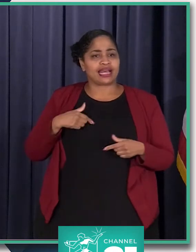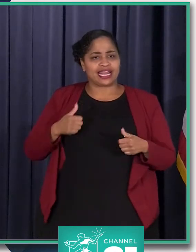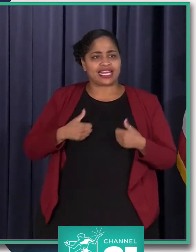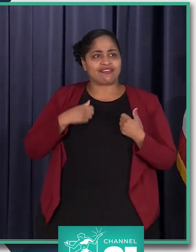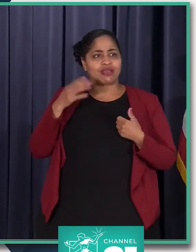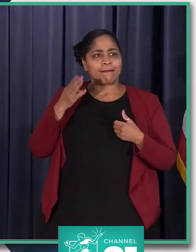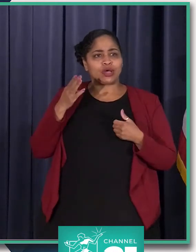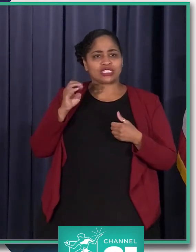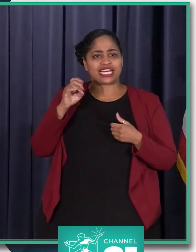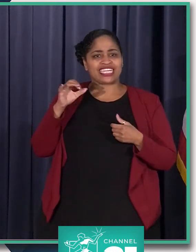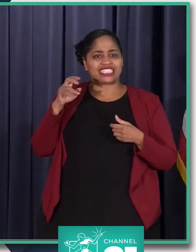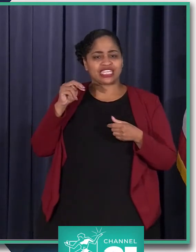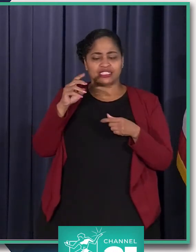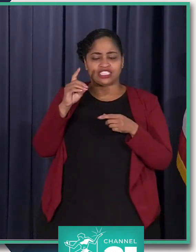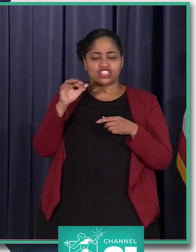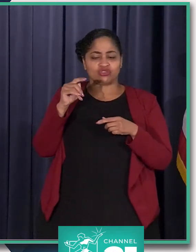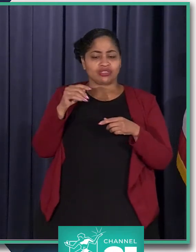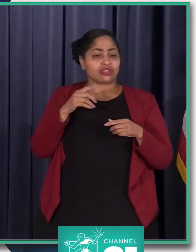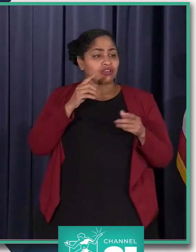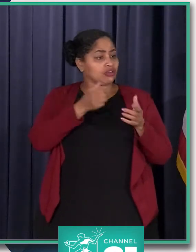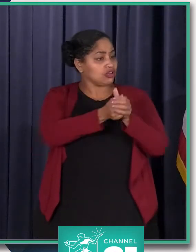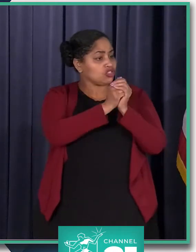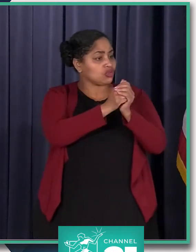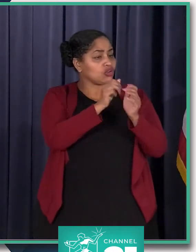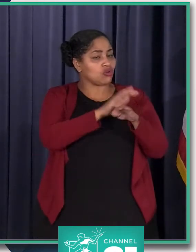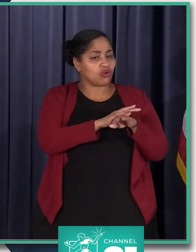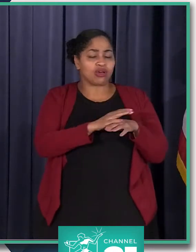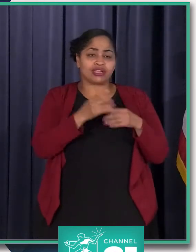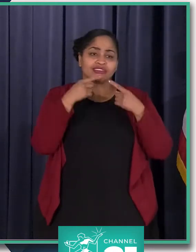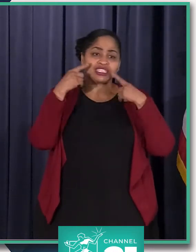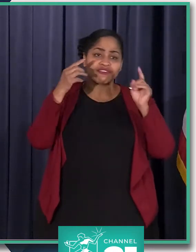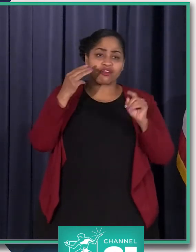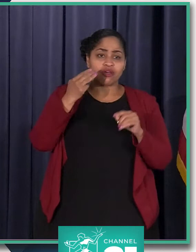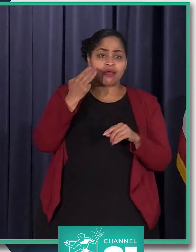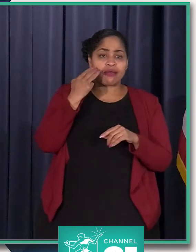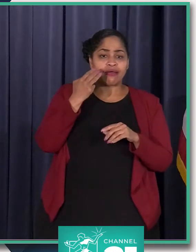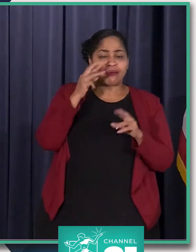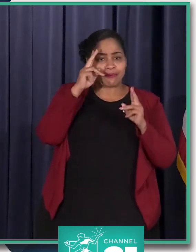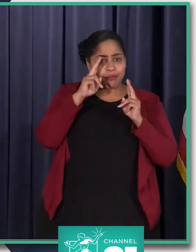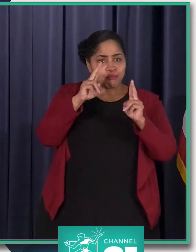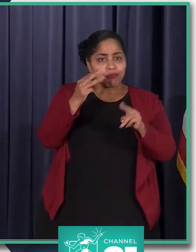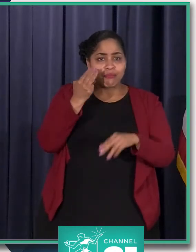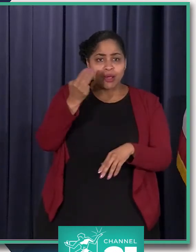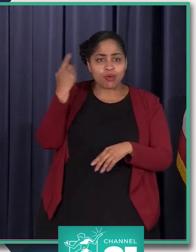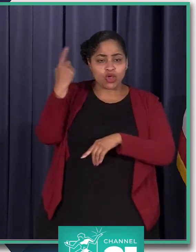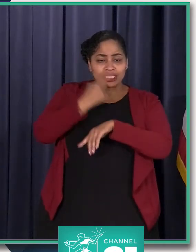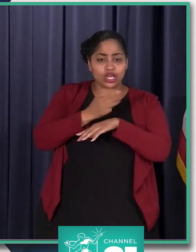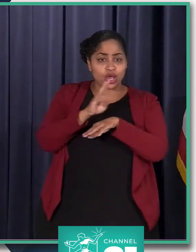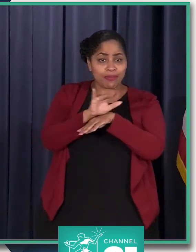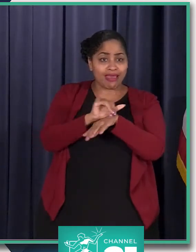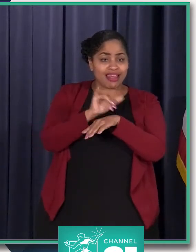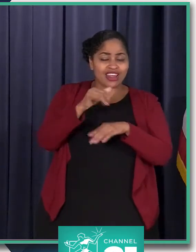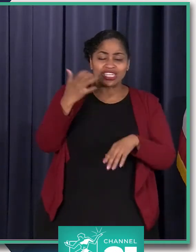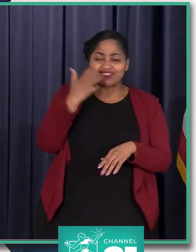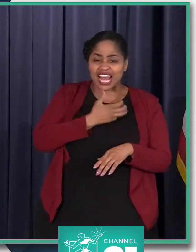Okay, congratulations on a successful Memorial Day at Belle Isle. That was fantastic. Were you out there?